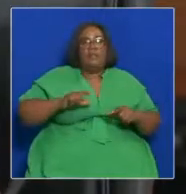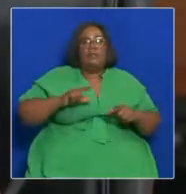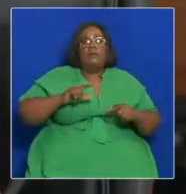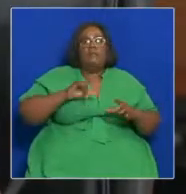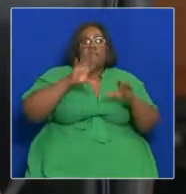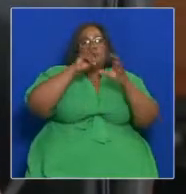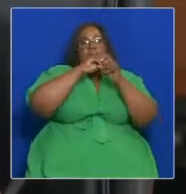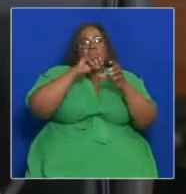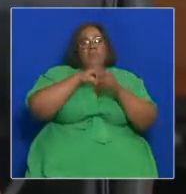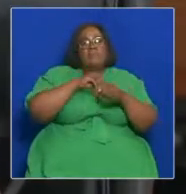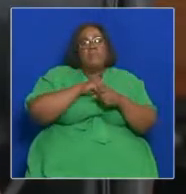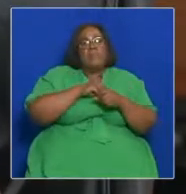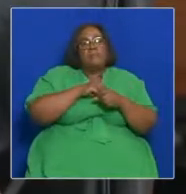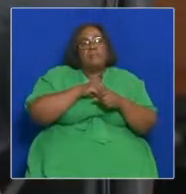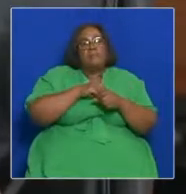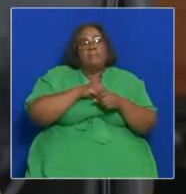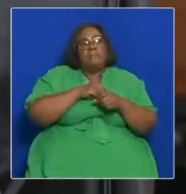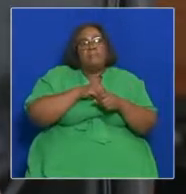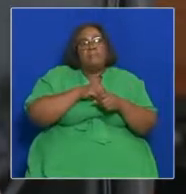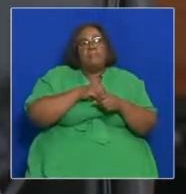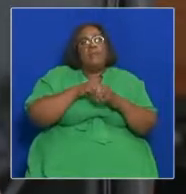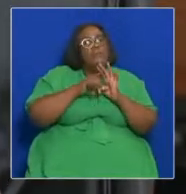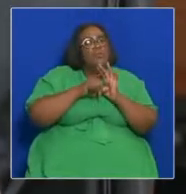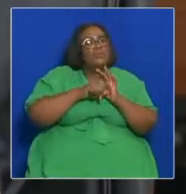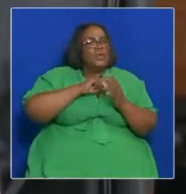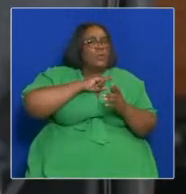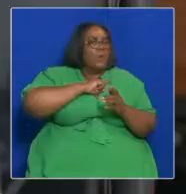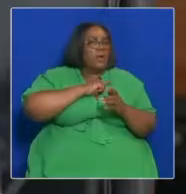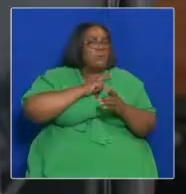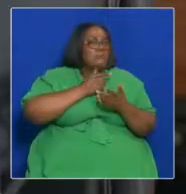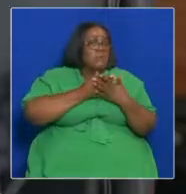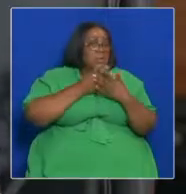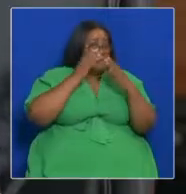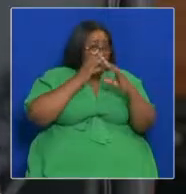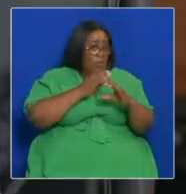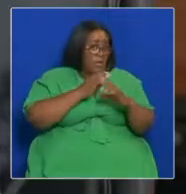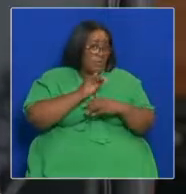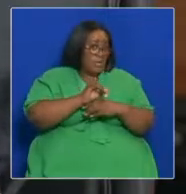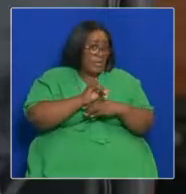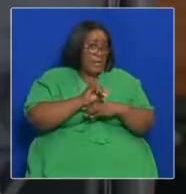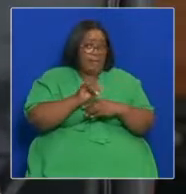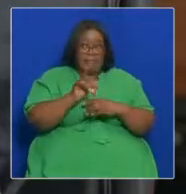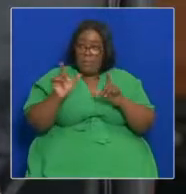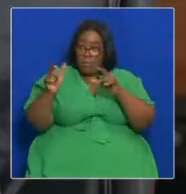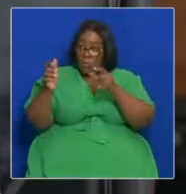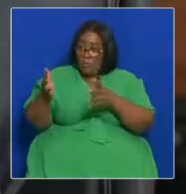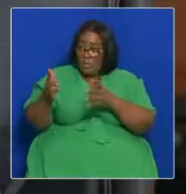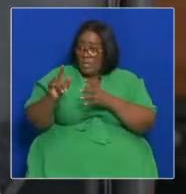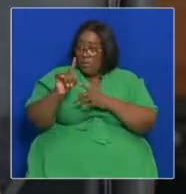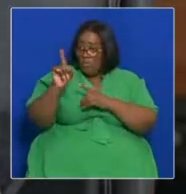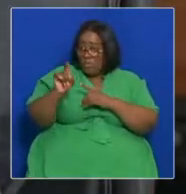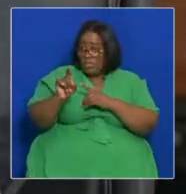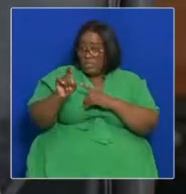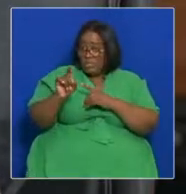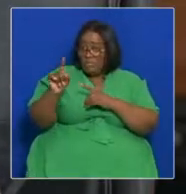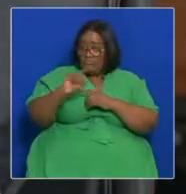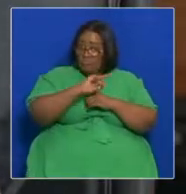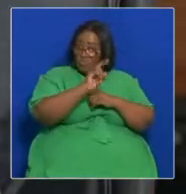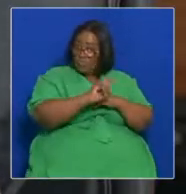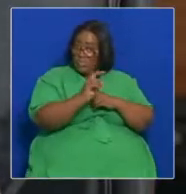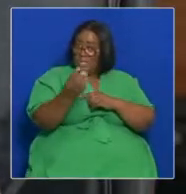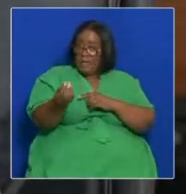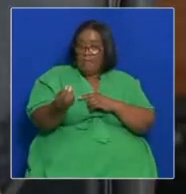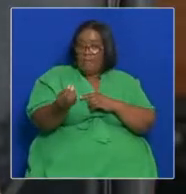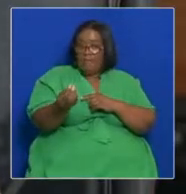So could you deal with that, unless, commissioners, there's a question around what was set out in the ops manual about how